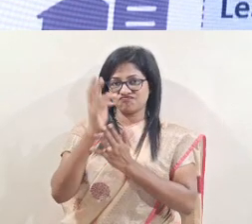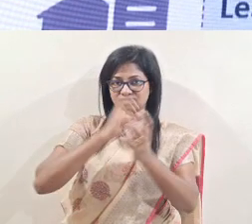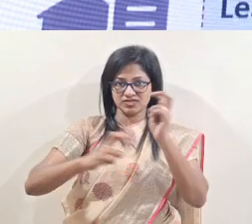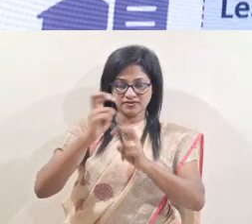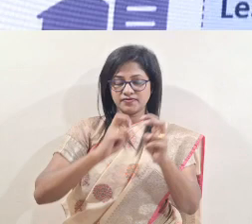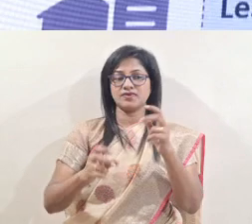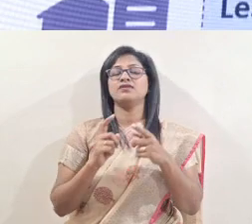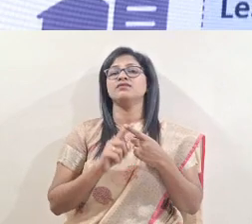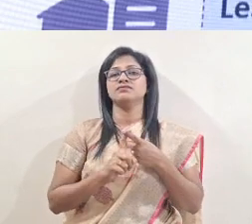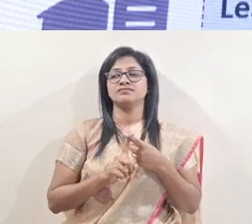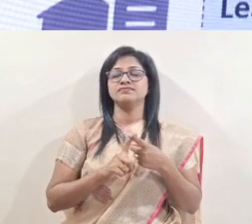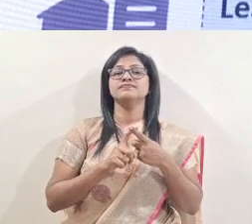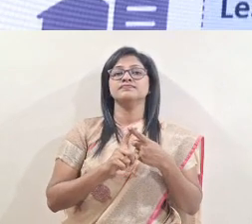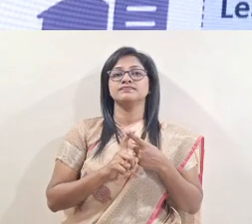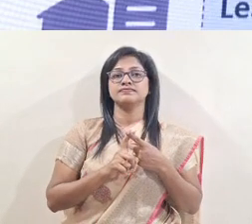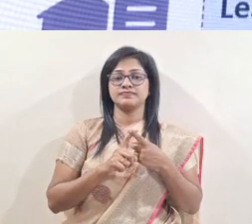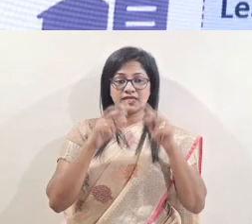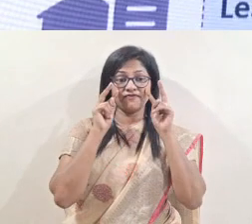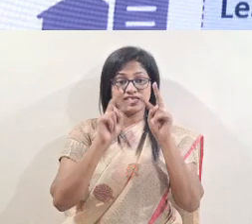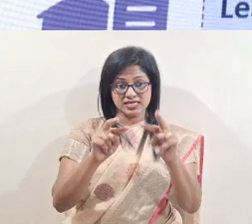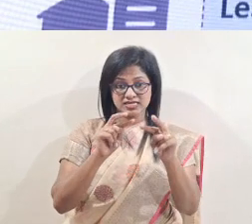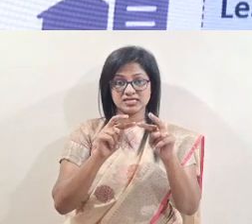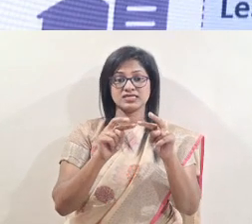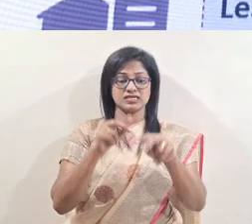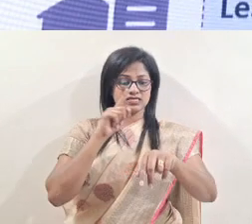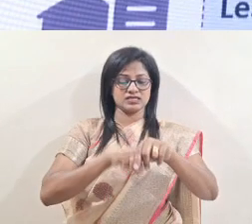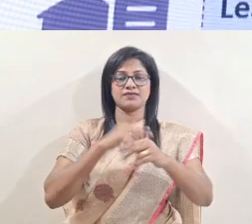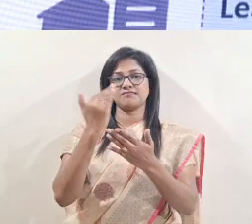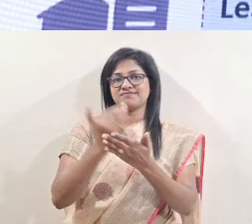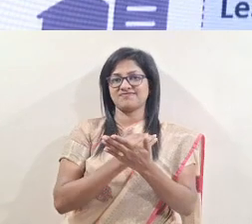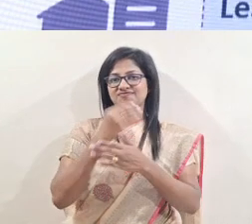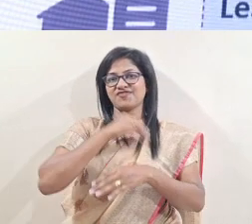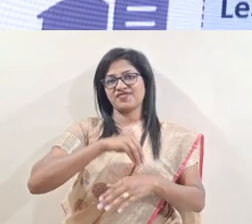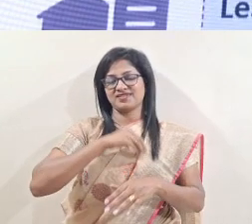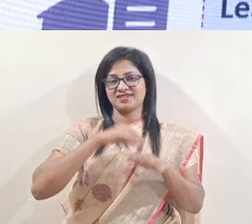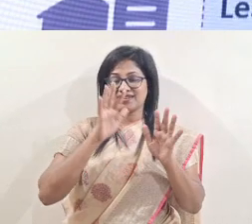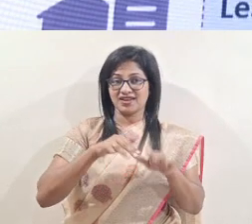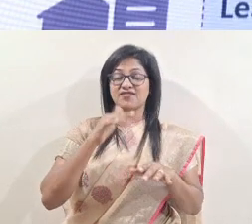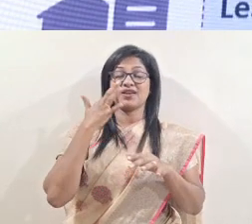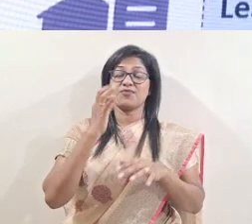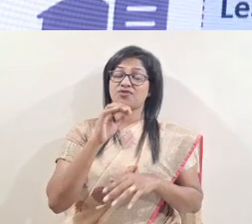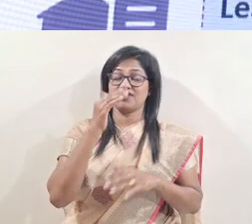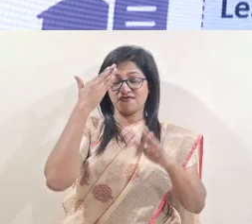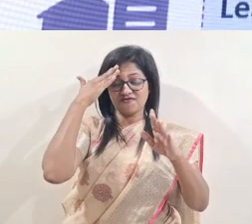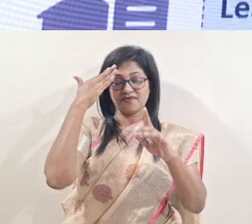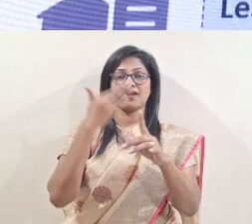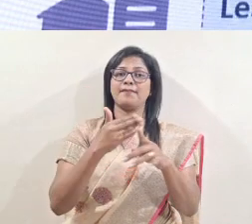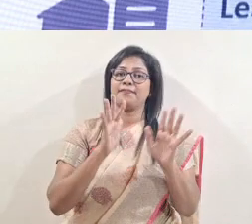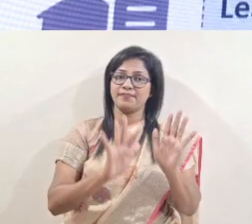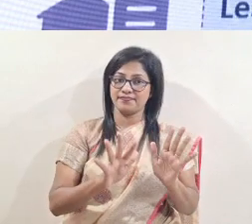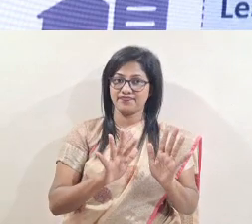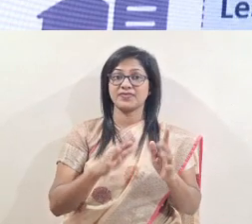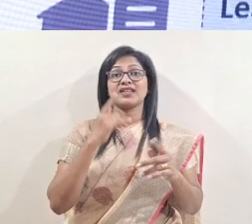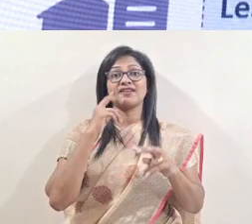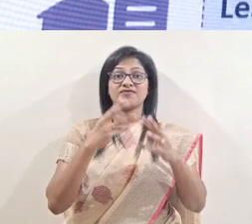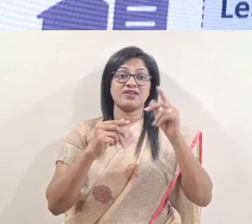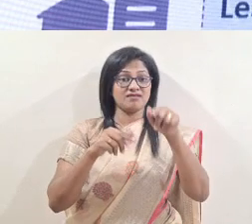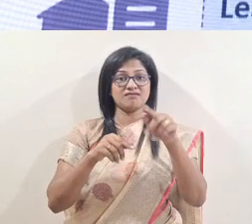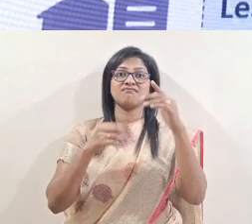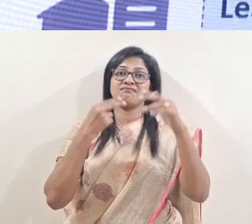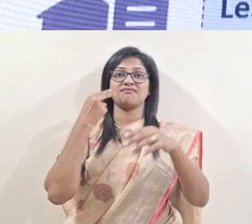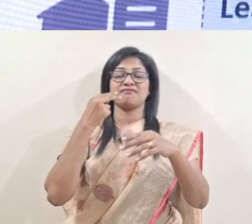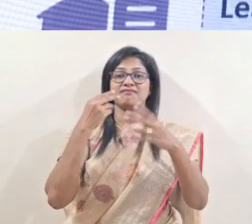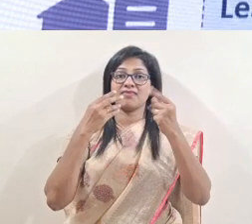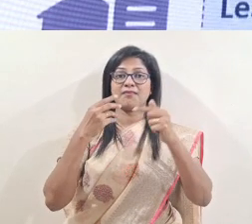have observed this time saving benefits that they put great emphasis on, and the factor has been ranked 1. Moving on, it was